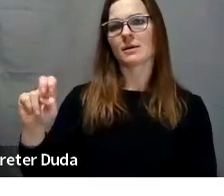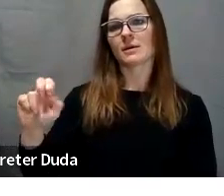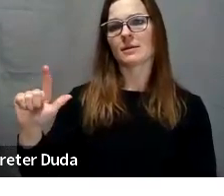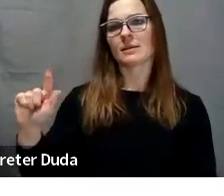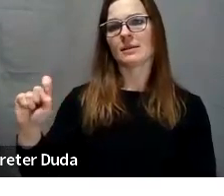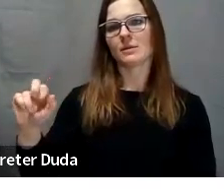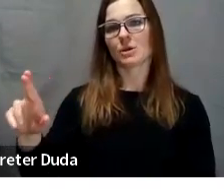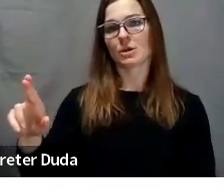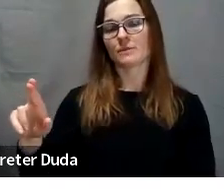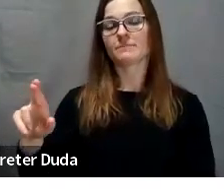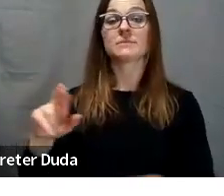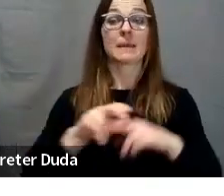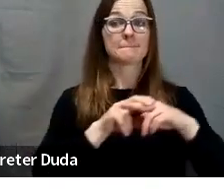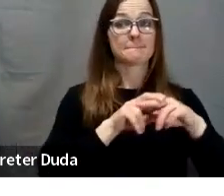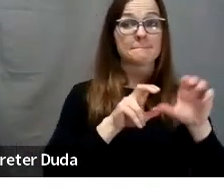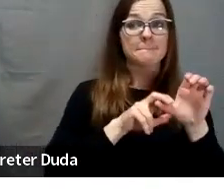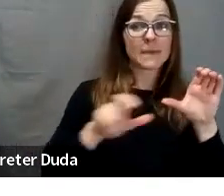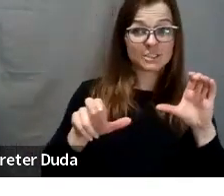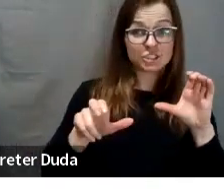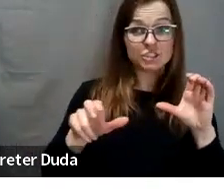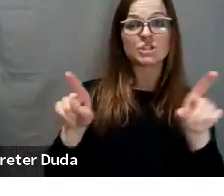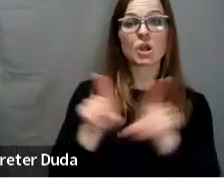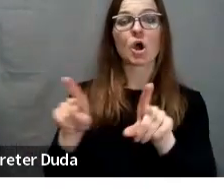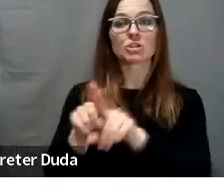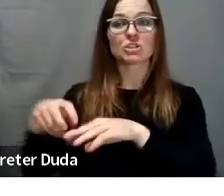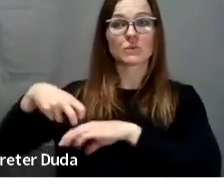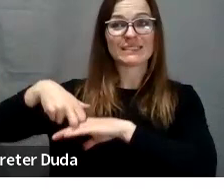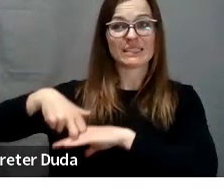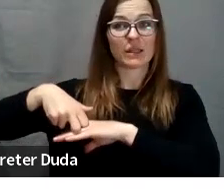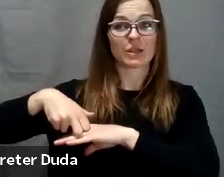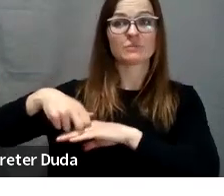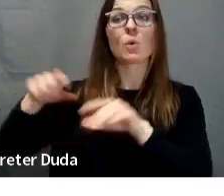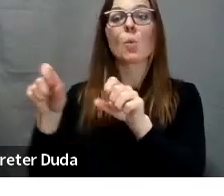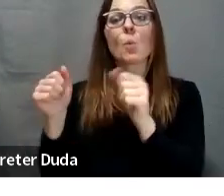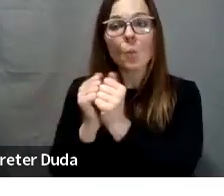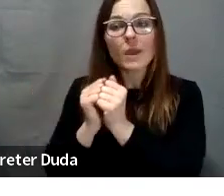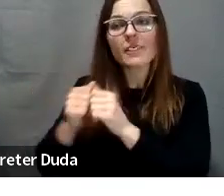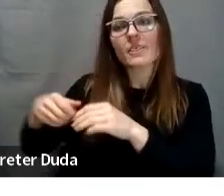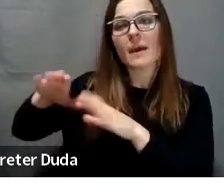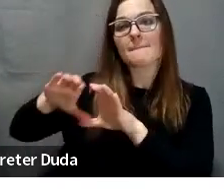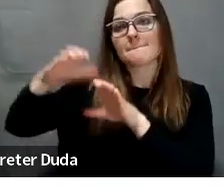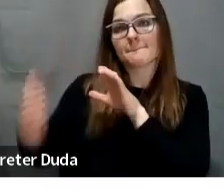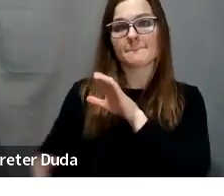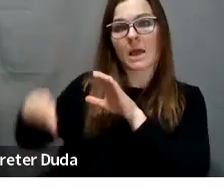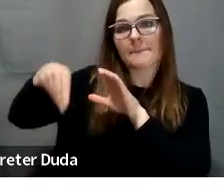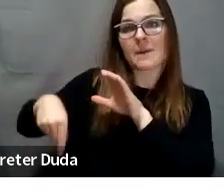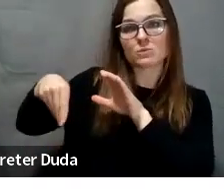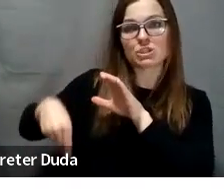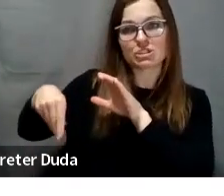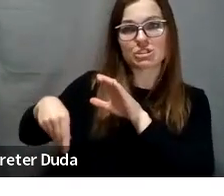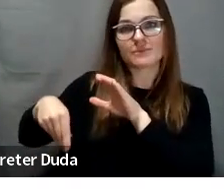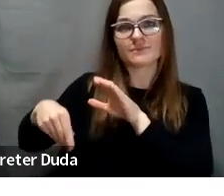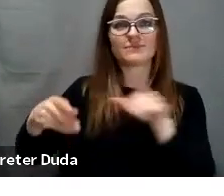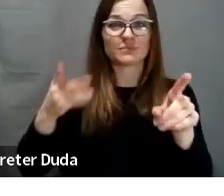as a kneeler. It also comes with a pouch on it. So the image that I'm describing right now is of it in the